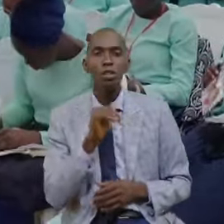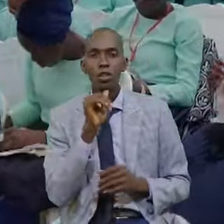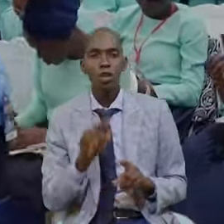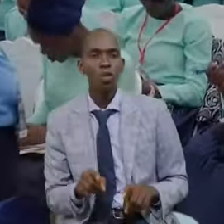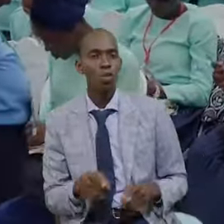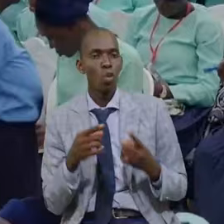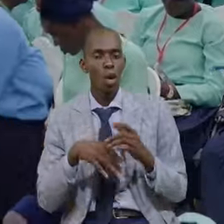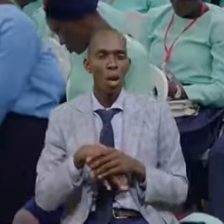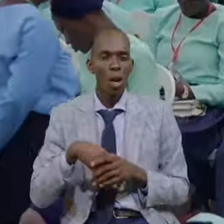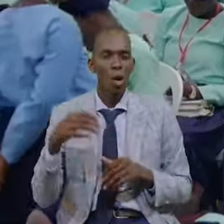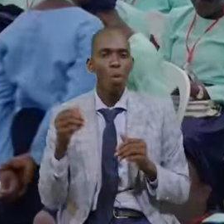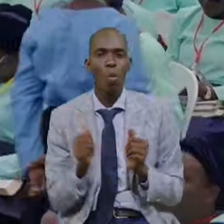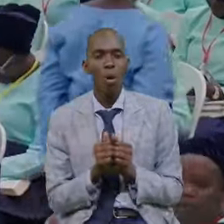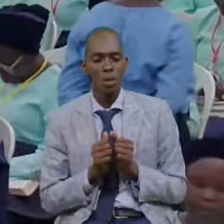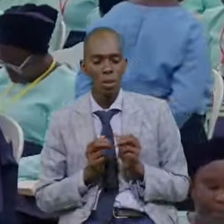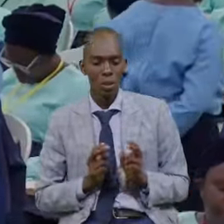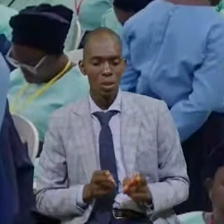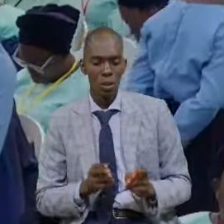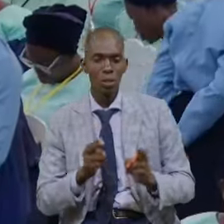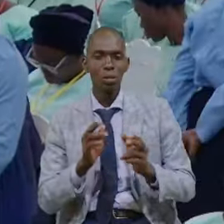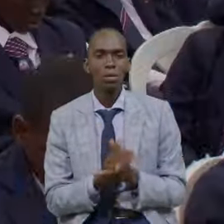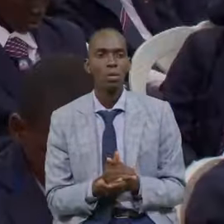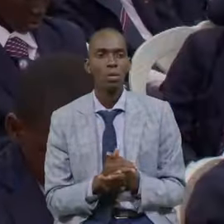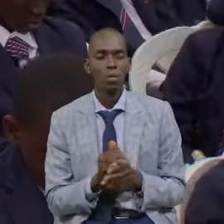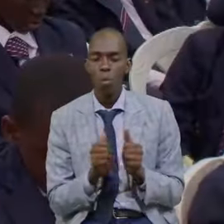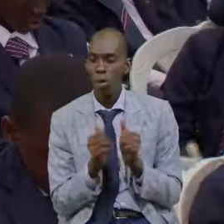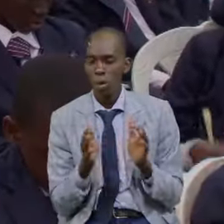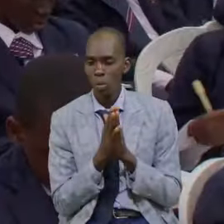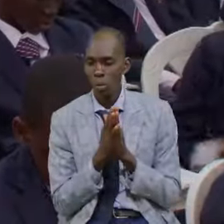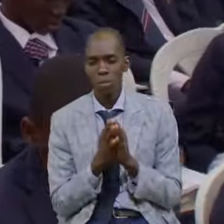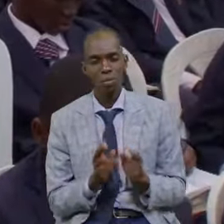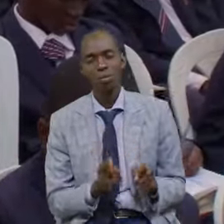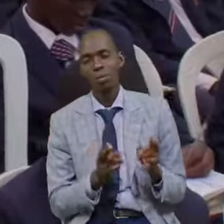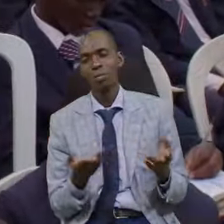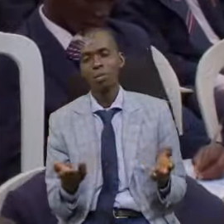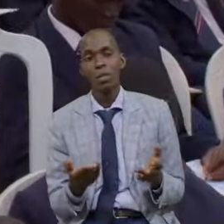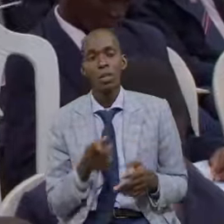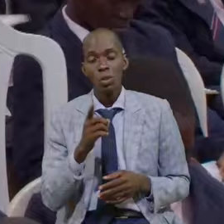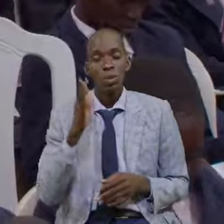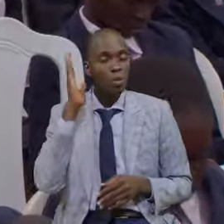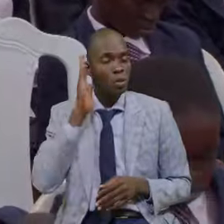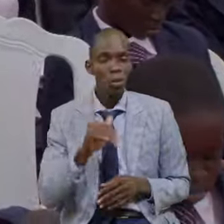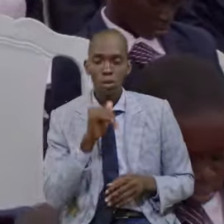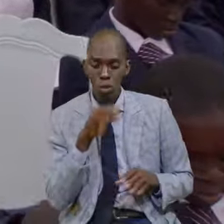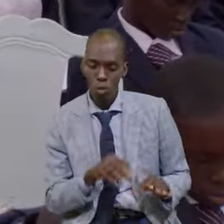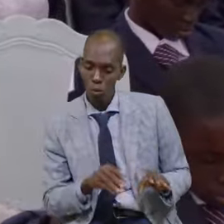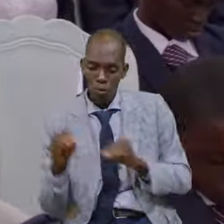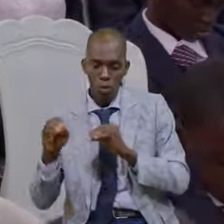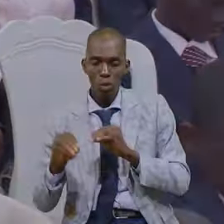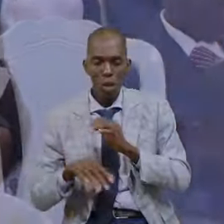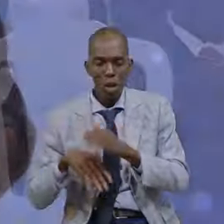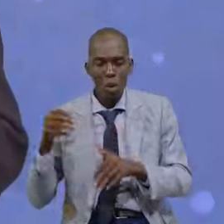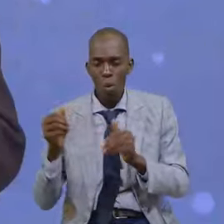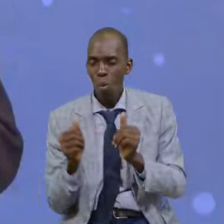out with haste without prayer. Ye shall not go out with haste